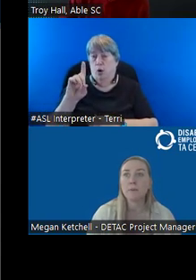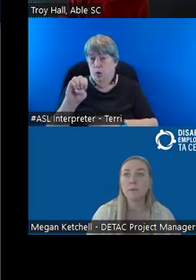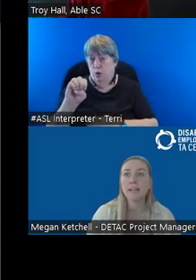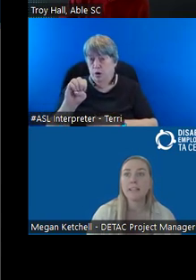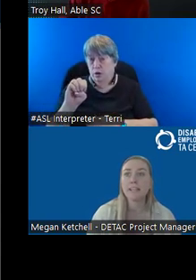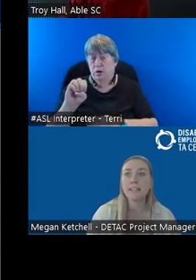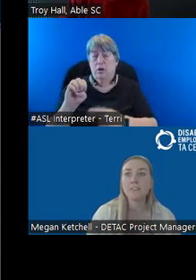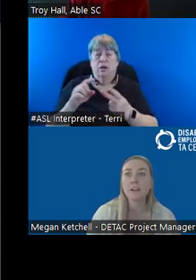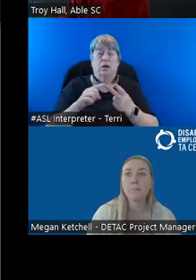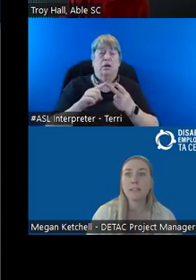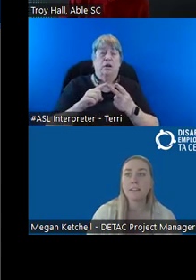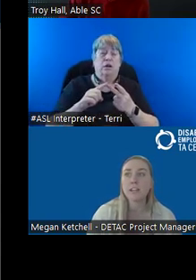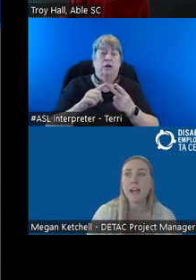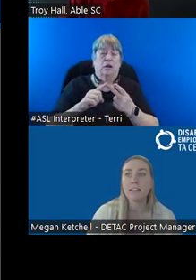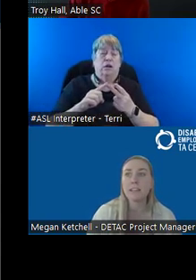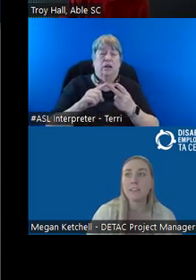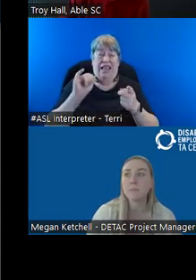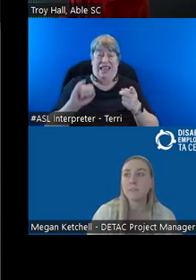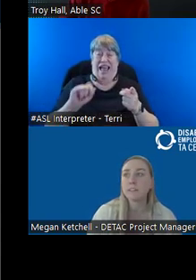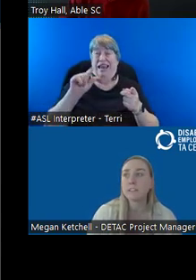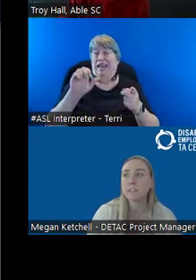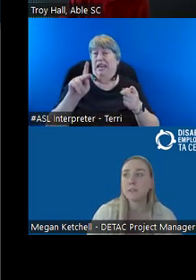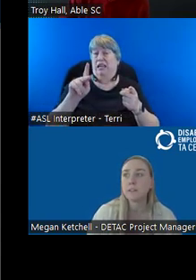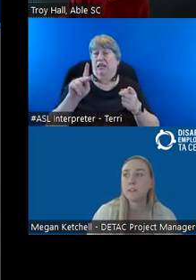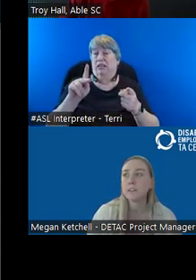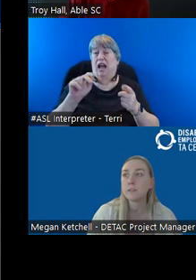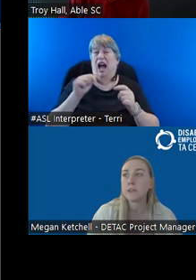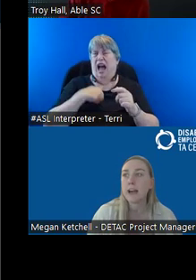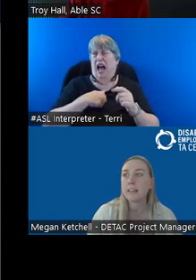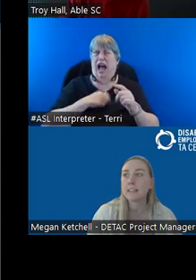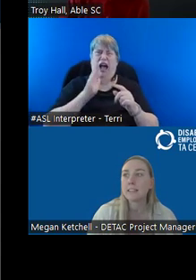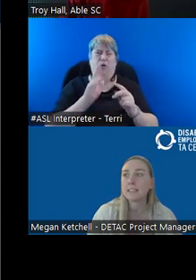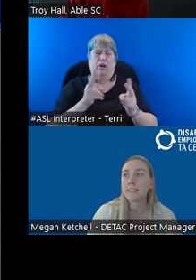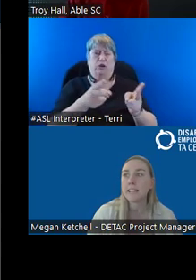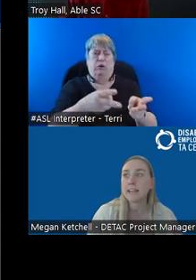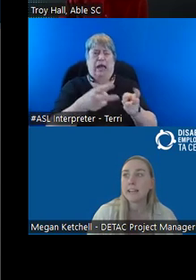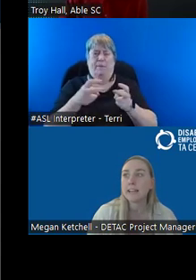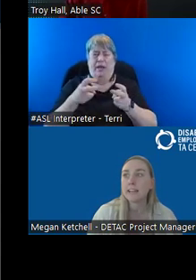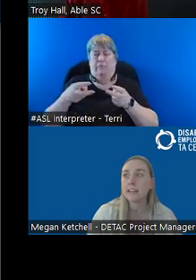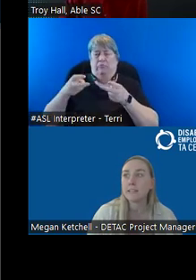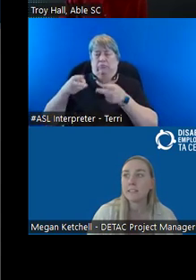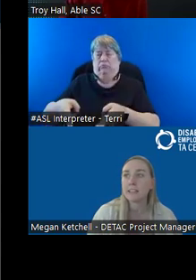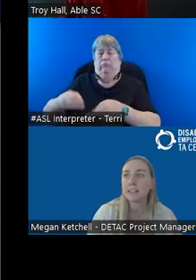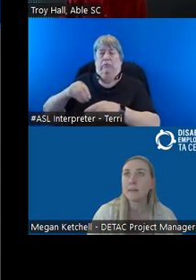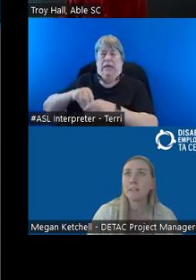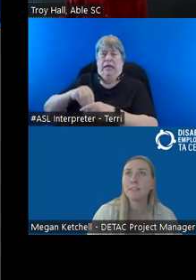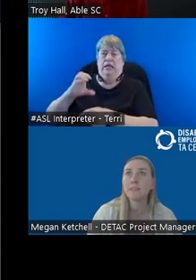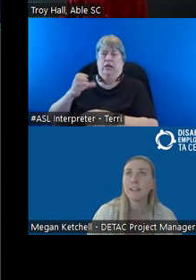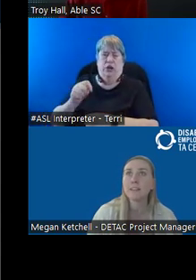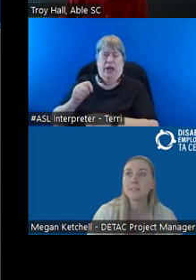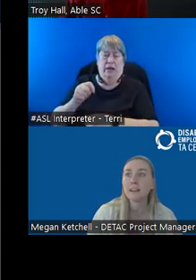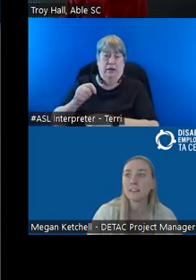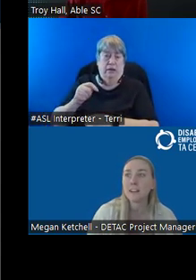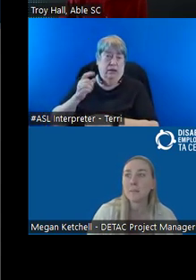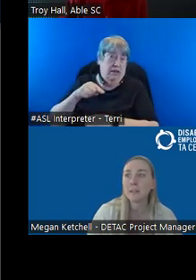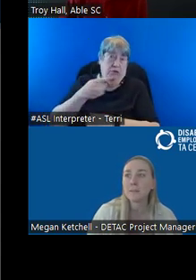also going to pull that link and drop it in the chat in case you prefer to do that instead. At least I think I'm going to do